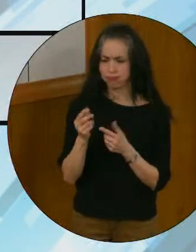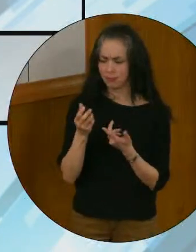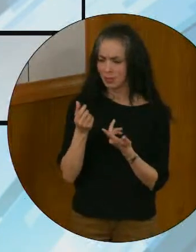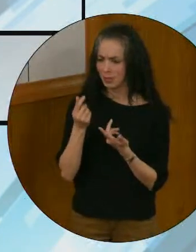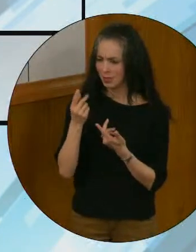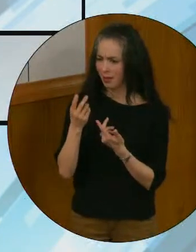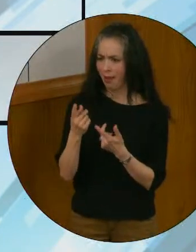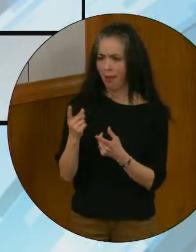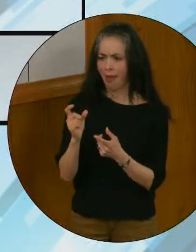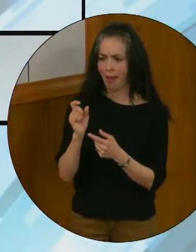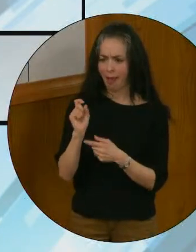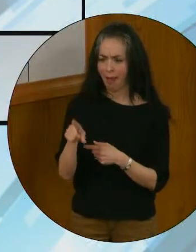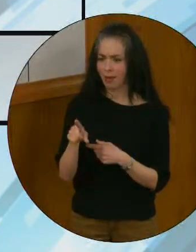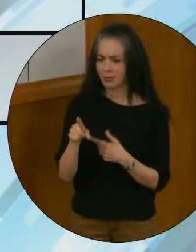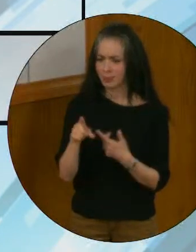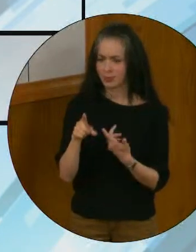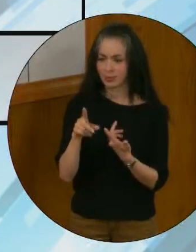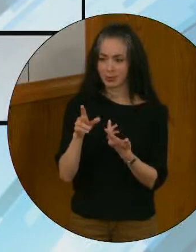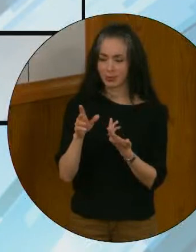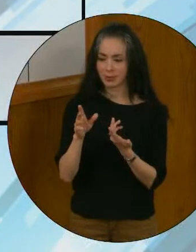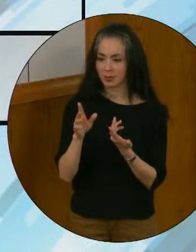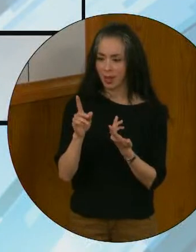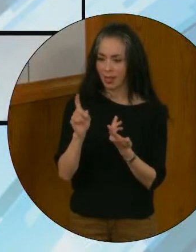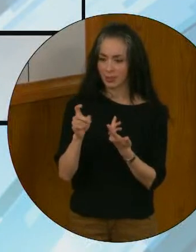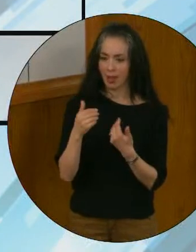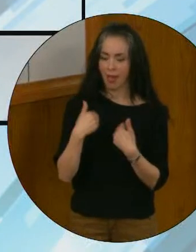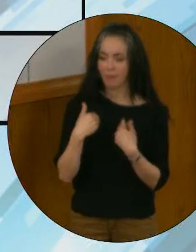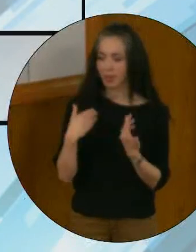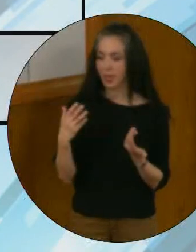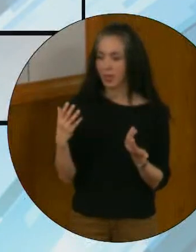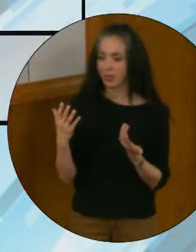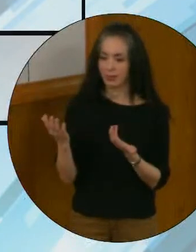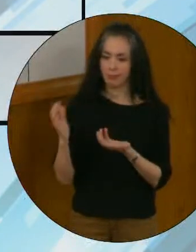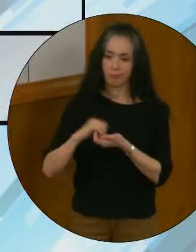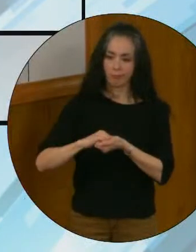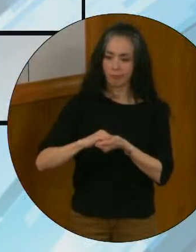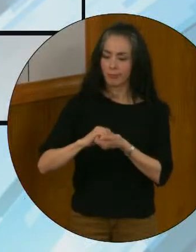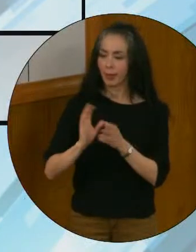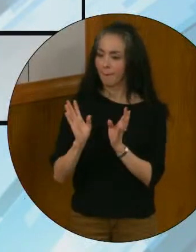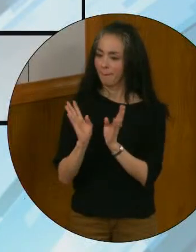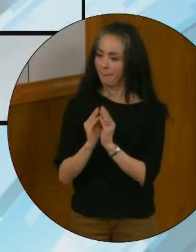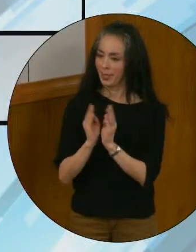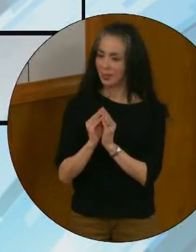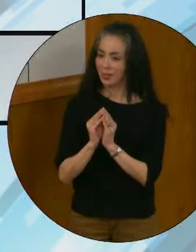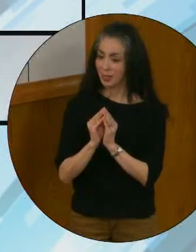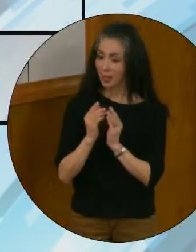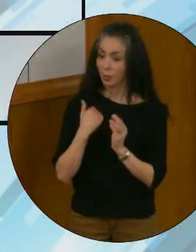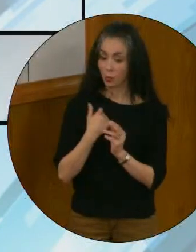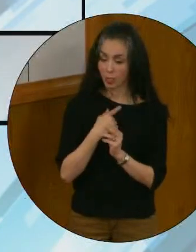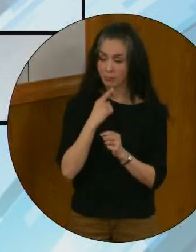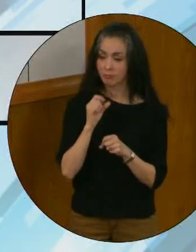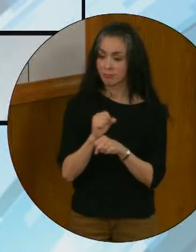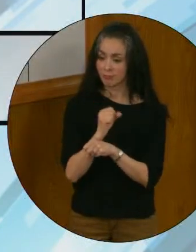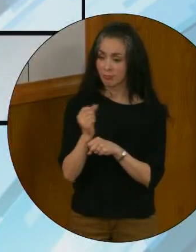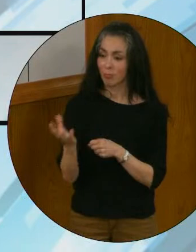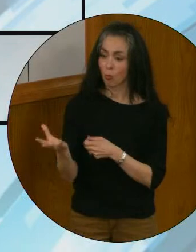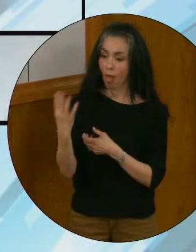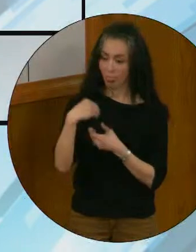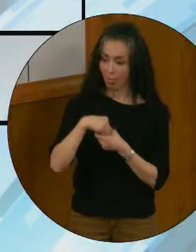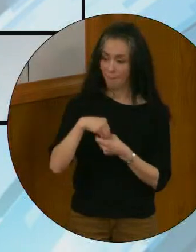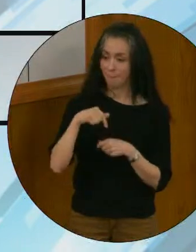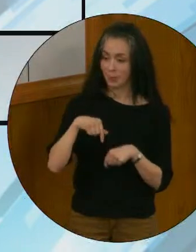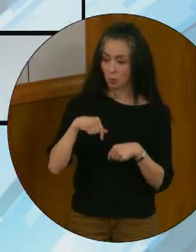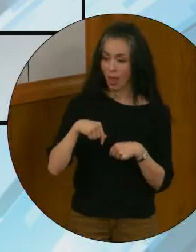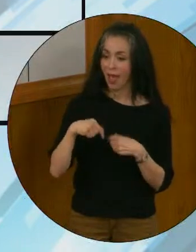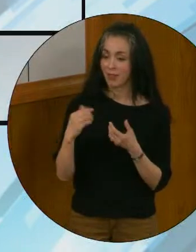asked to have a joint meeting, and we actually did bring them in to have a joint meeting to